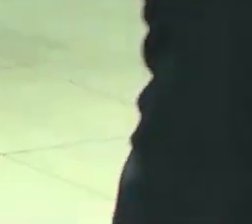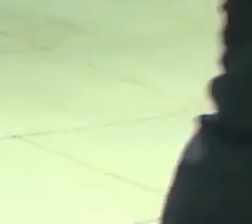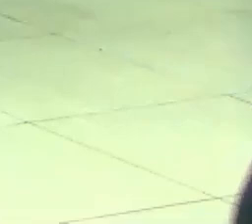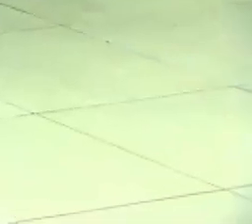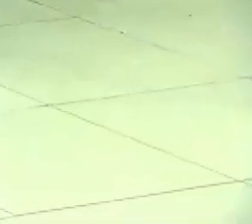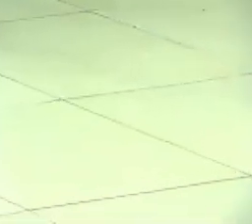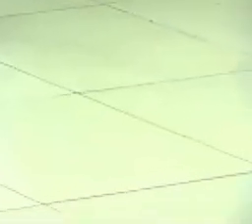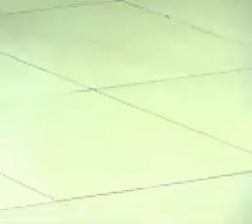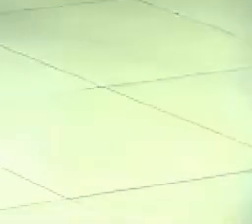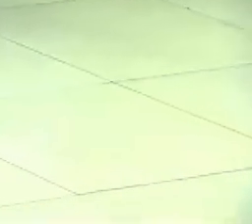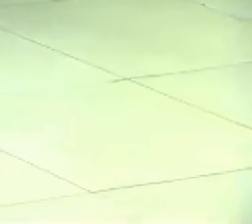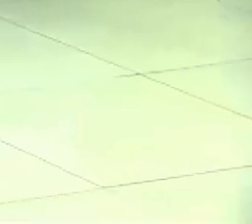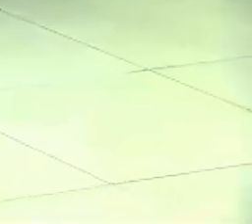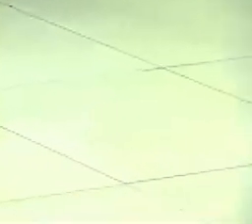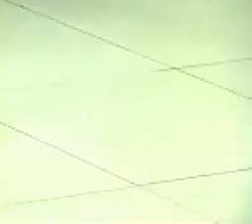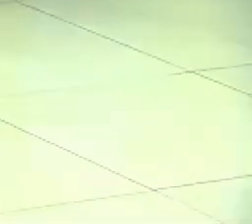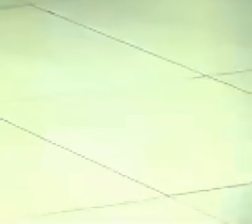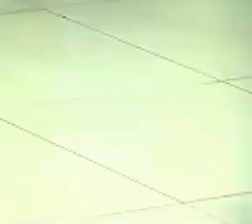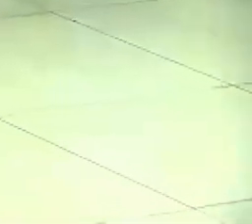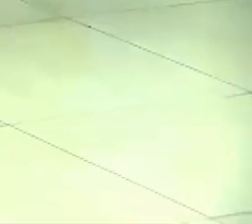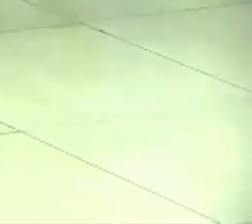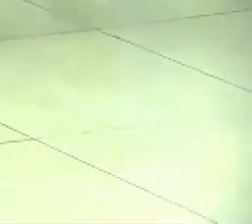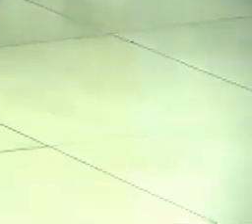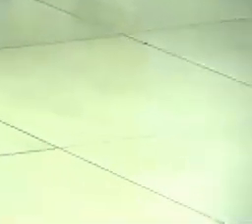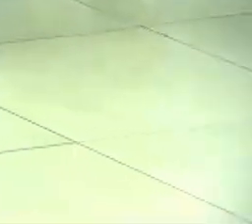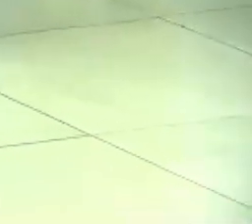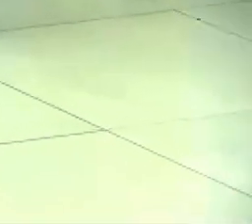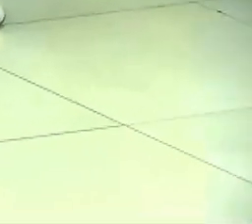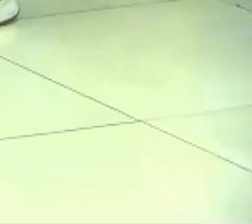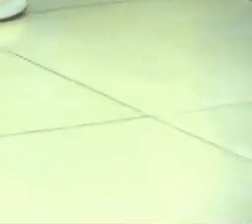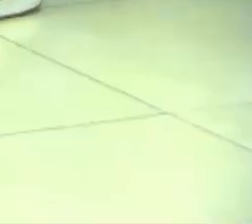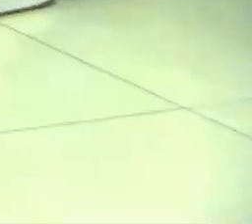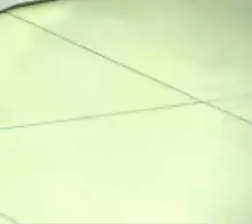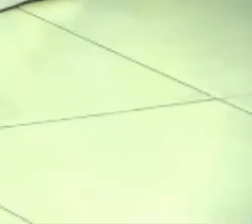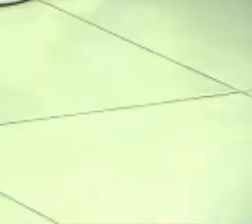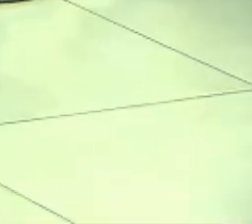That's the spirit, my loved ones. Amen?